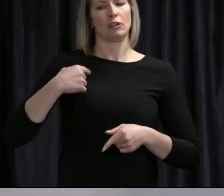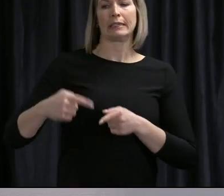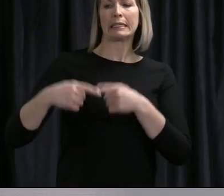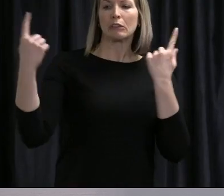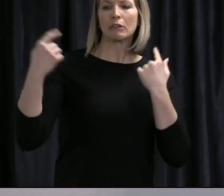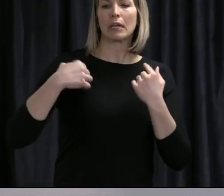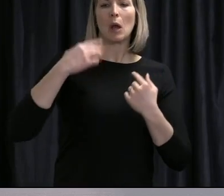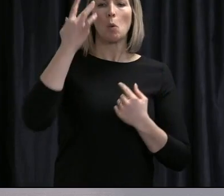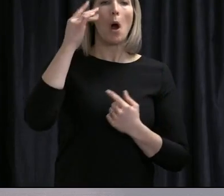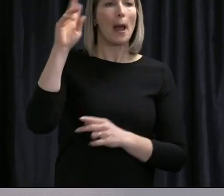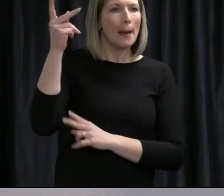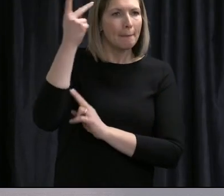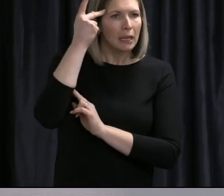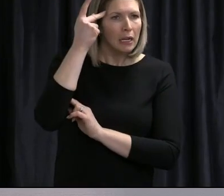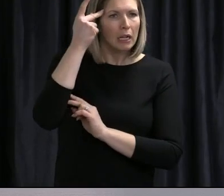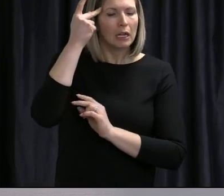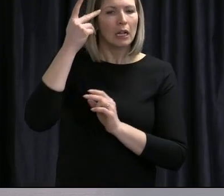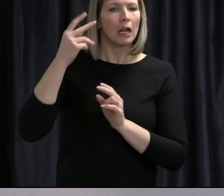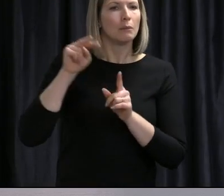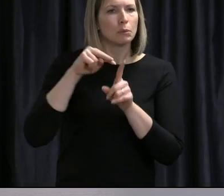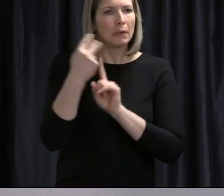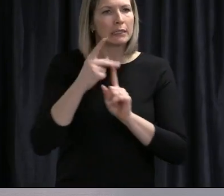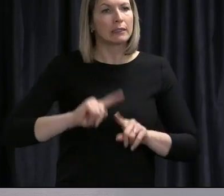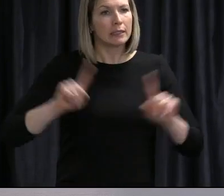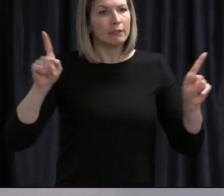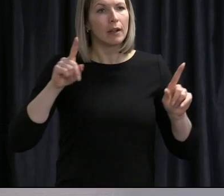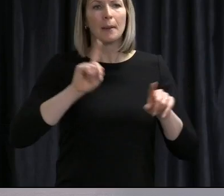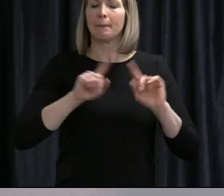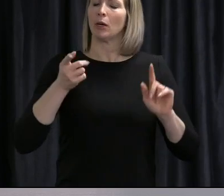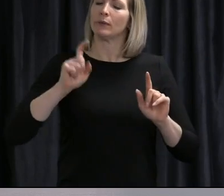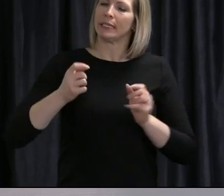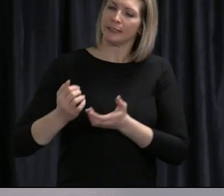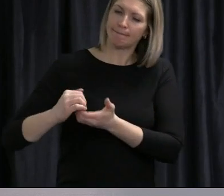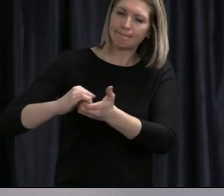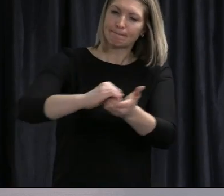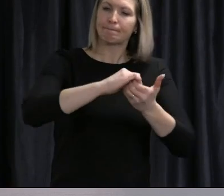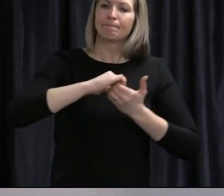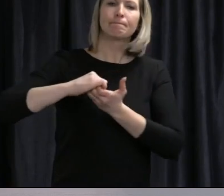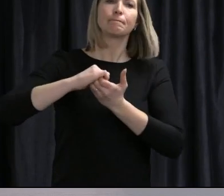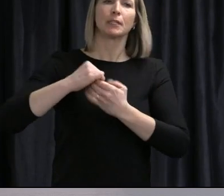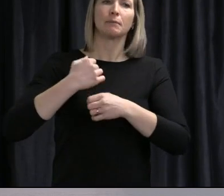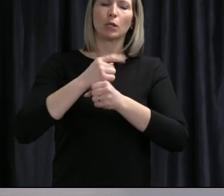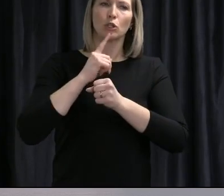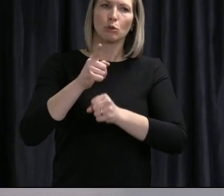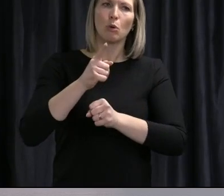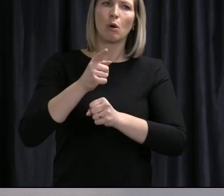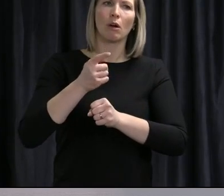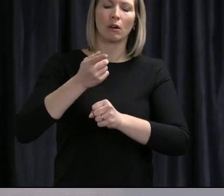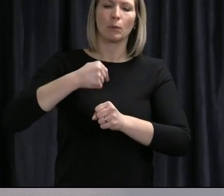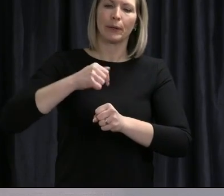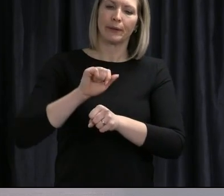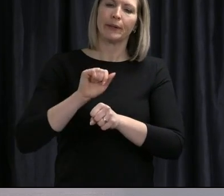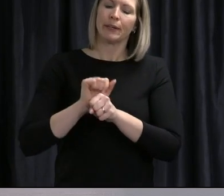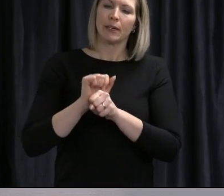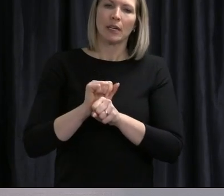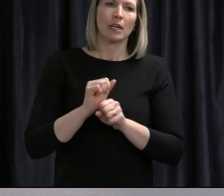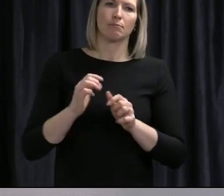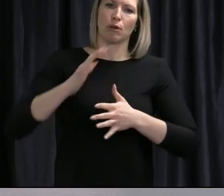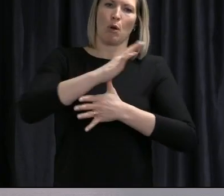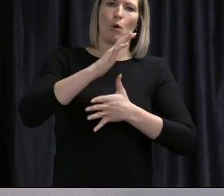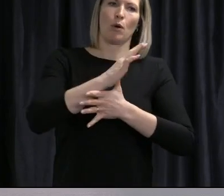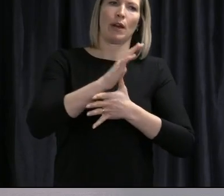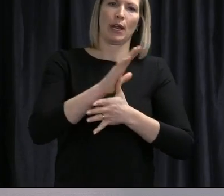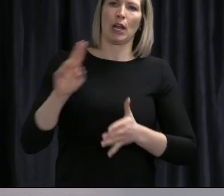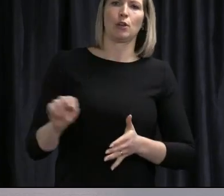information, all of us, making sure that we keep first and foremost the health of Newfoundlanders and Labradorians.